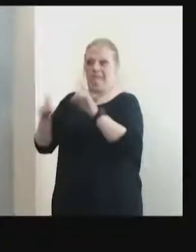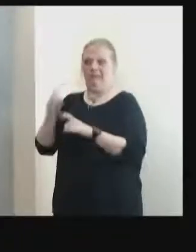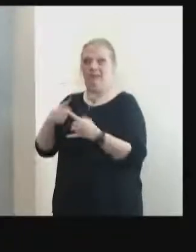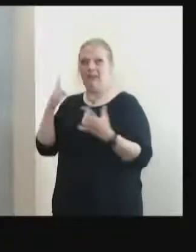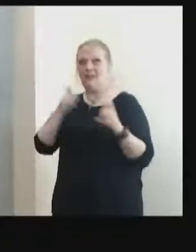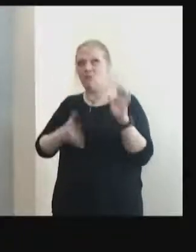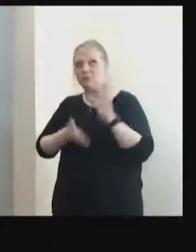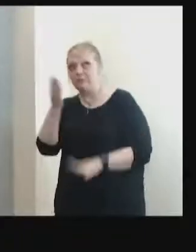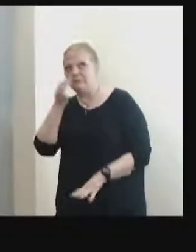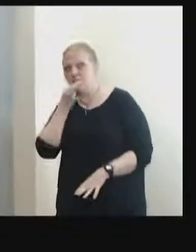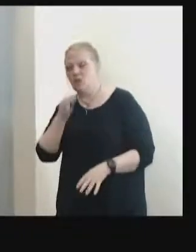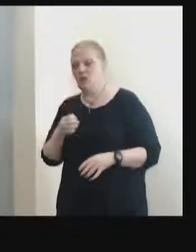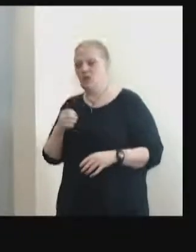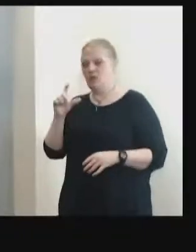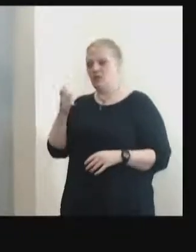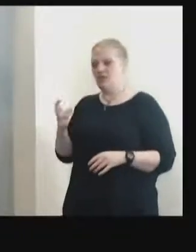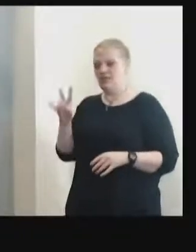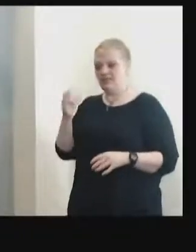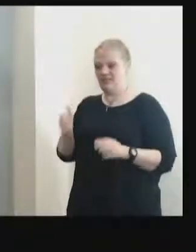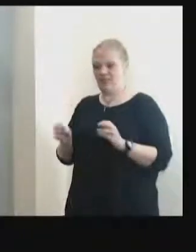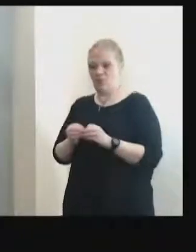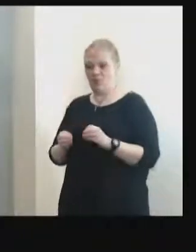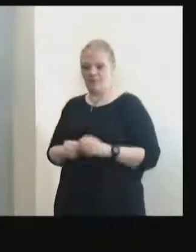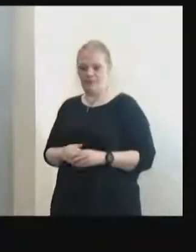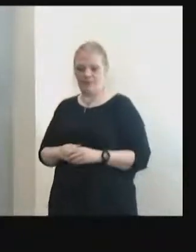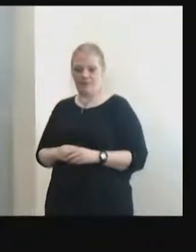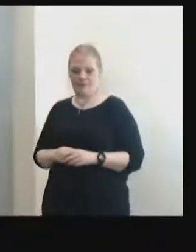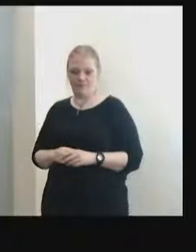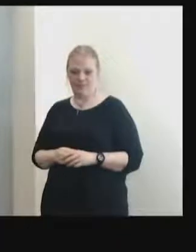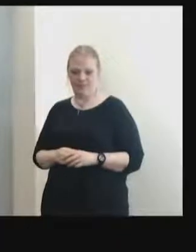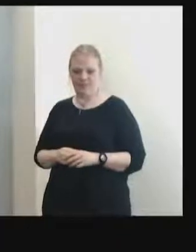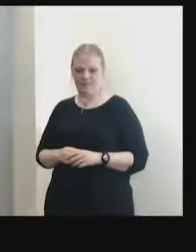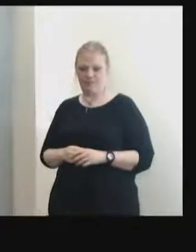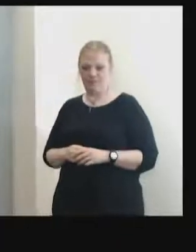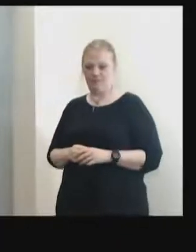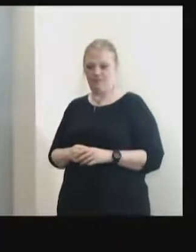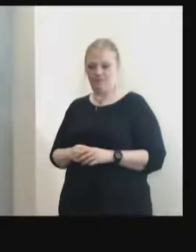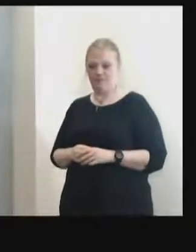soon. Channel 7, any more questions? Jeff Russo.